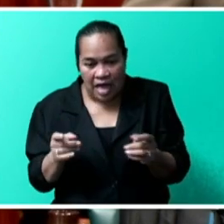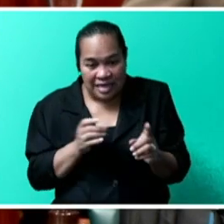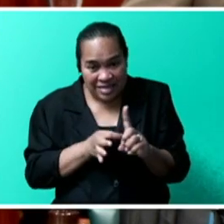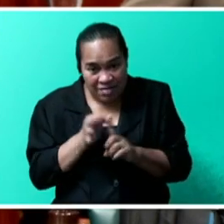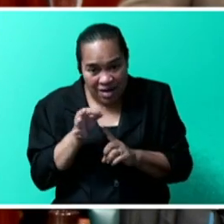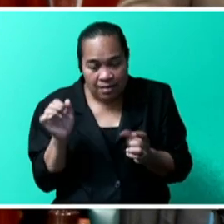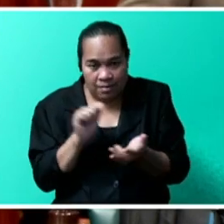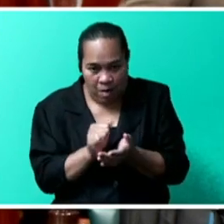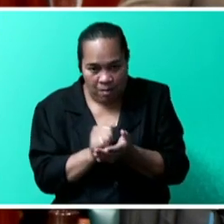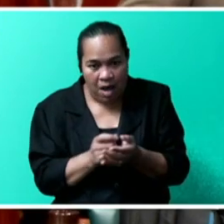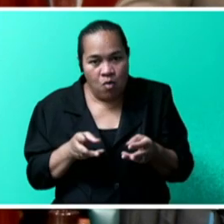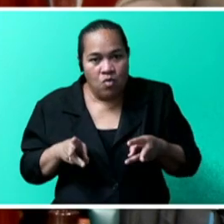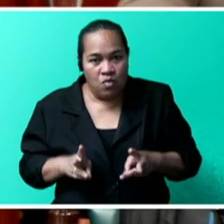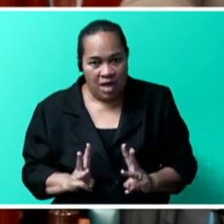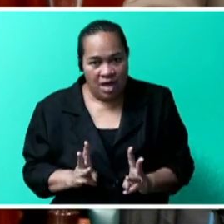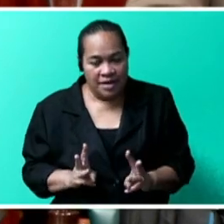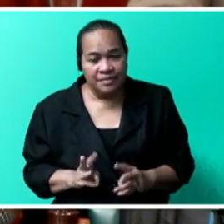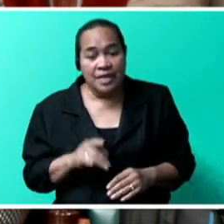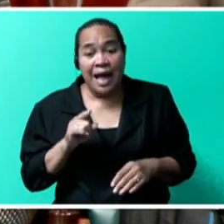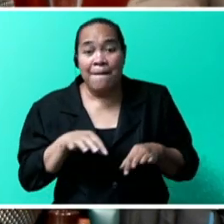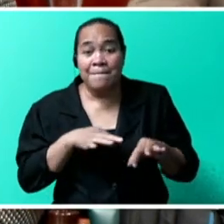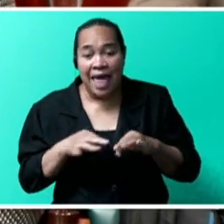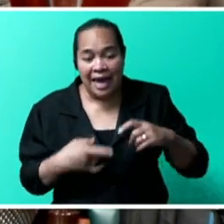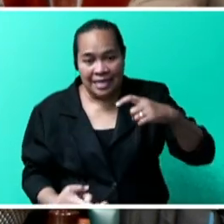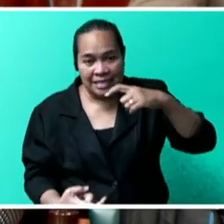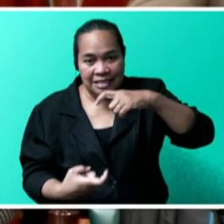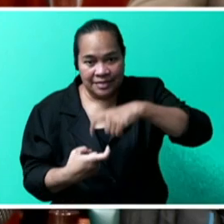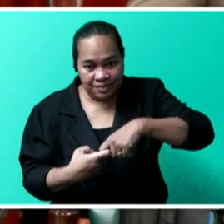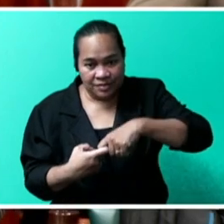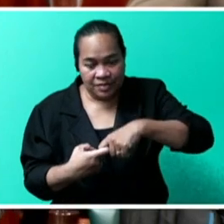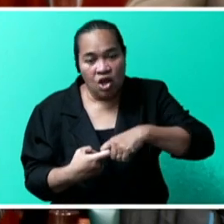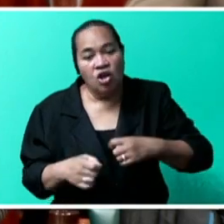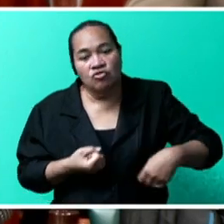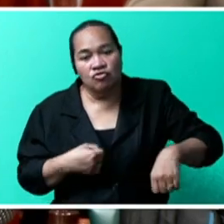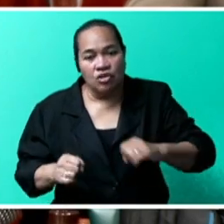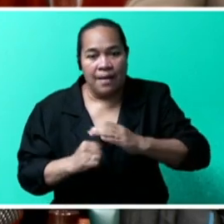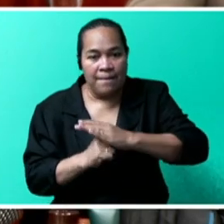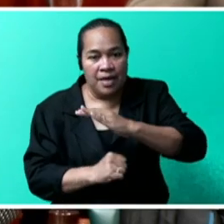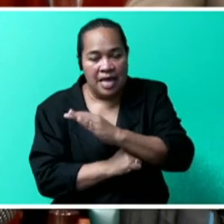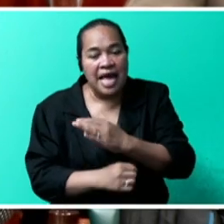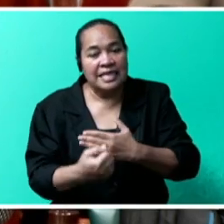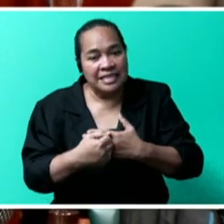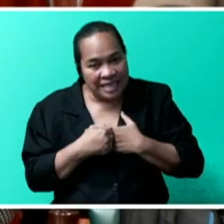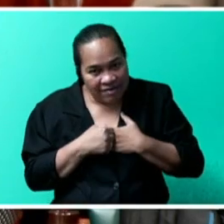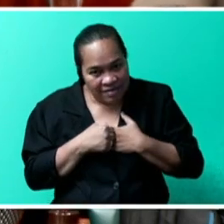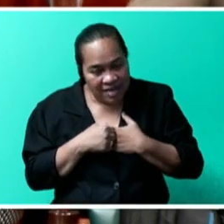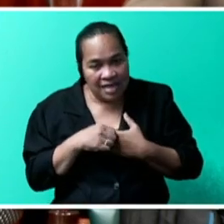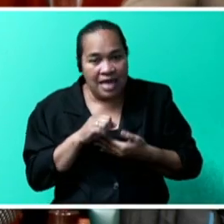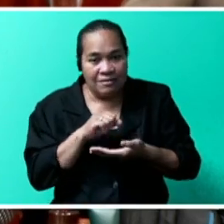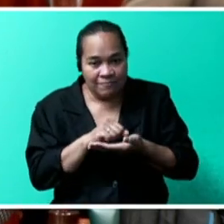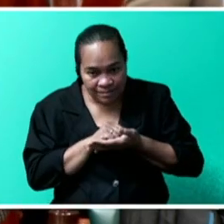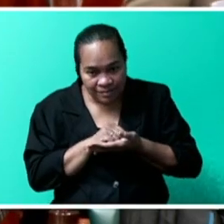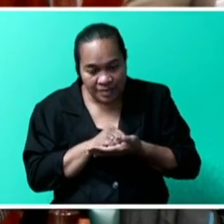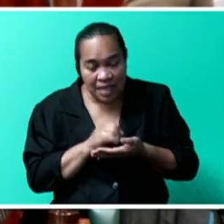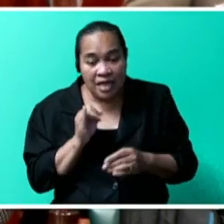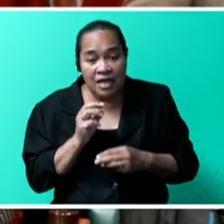sustainable manner. The plan is anchored on key strategic pillars covering safety and security, infrastructure and